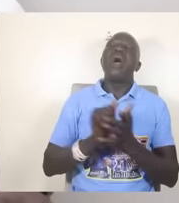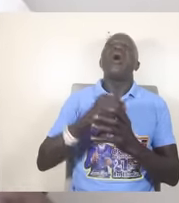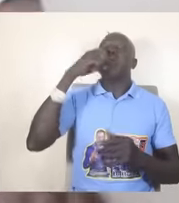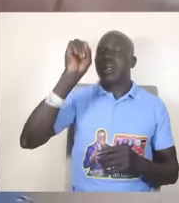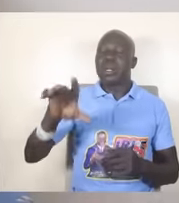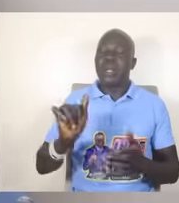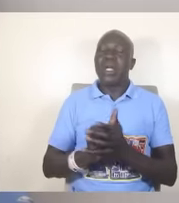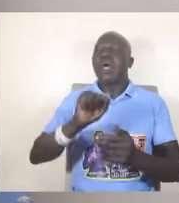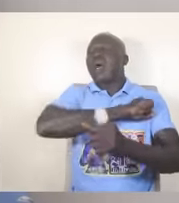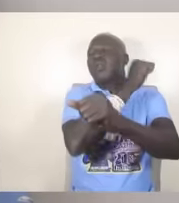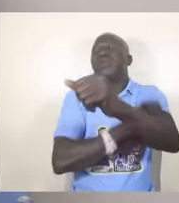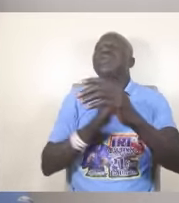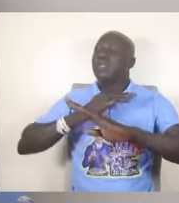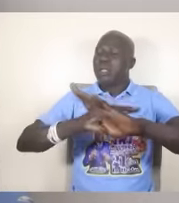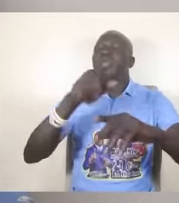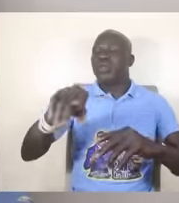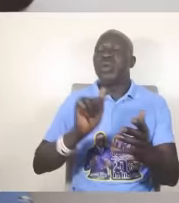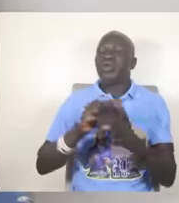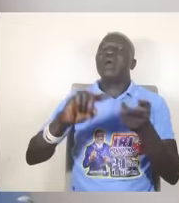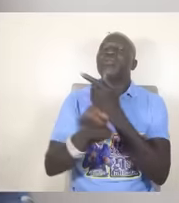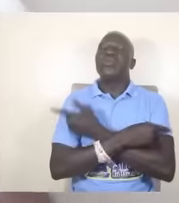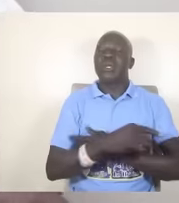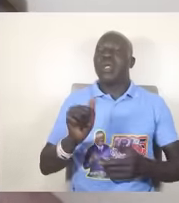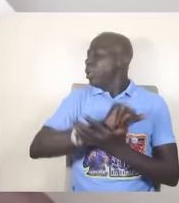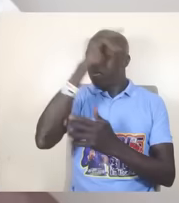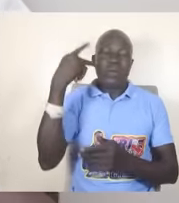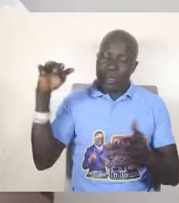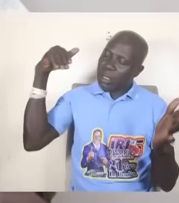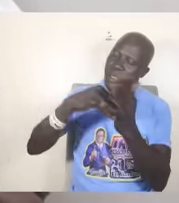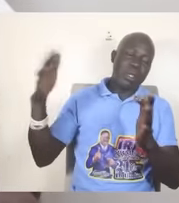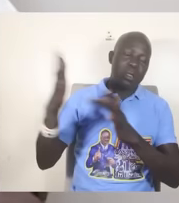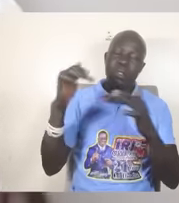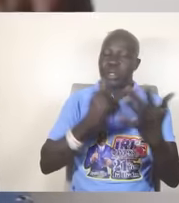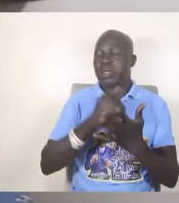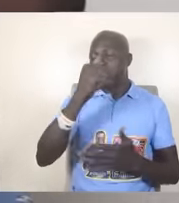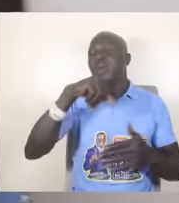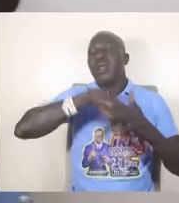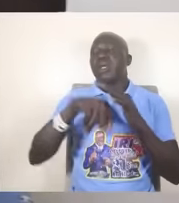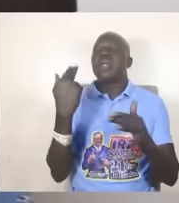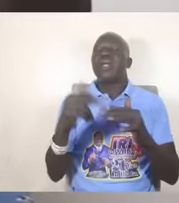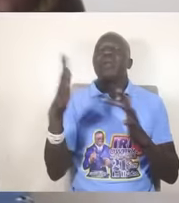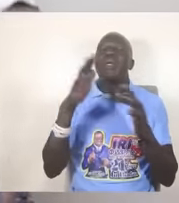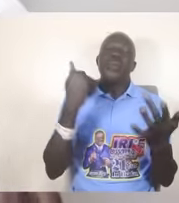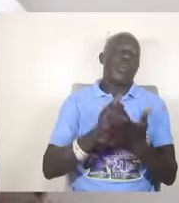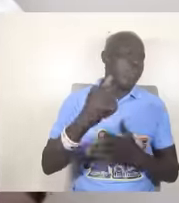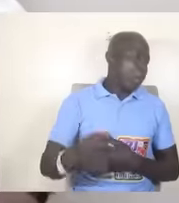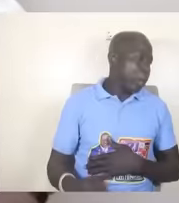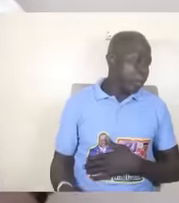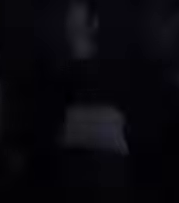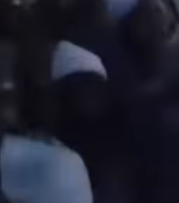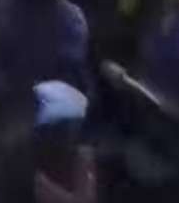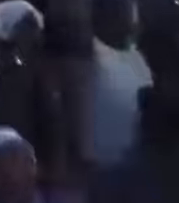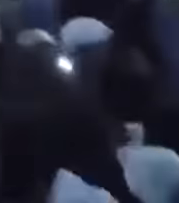His next week. Yes. I said, Amen. In the name of